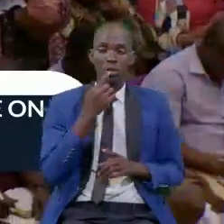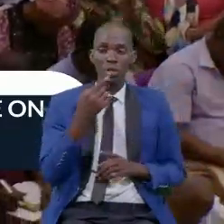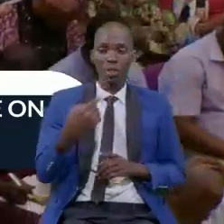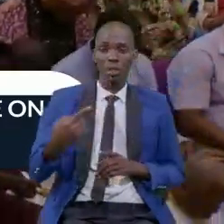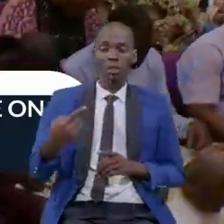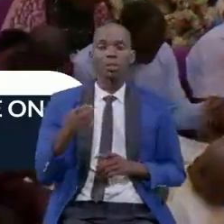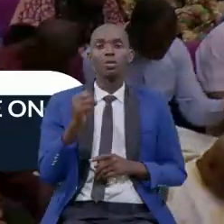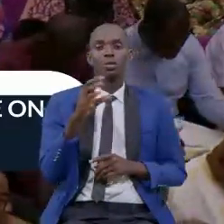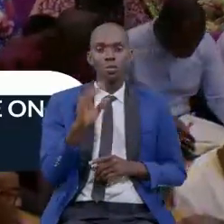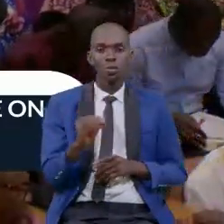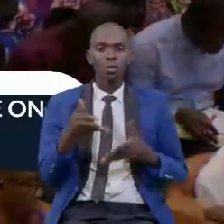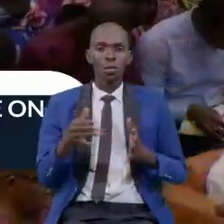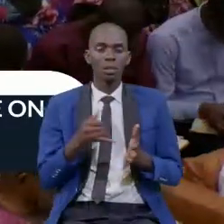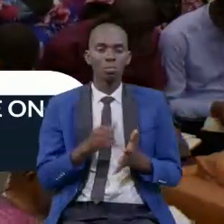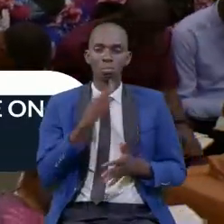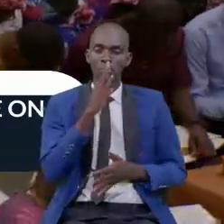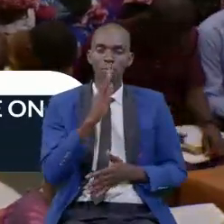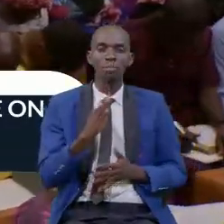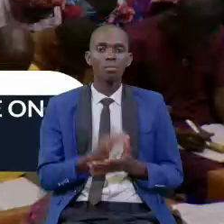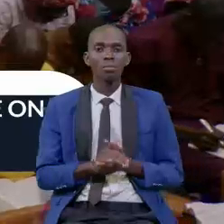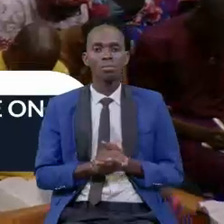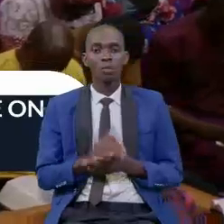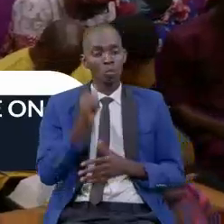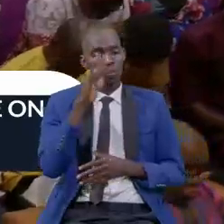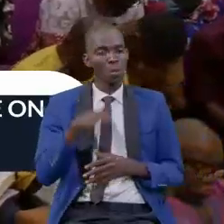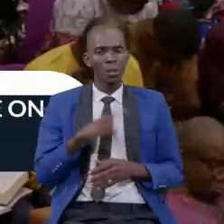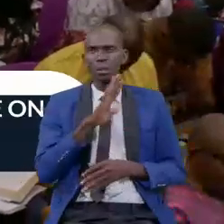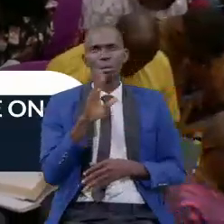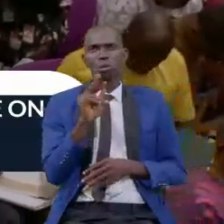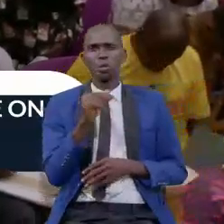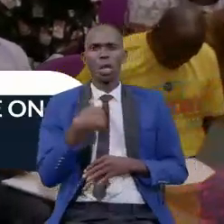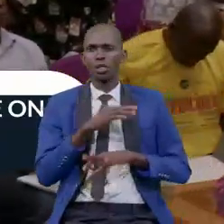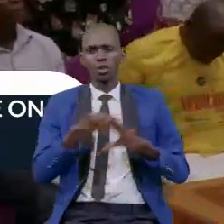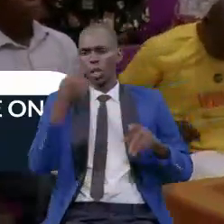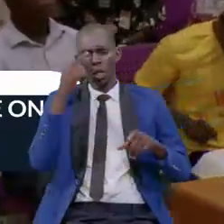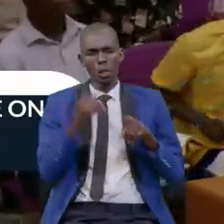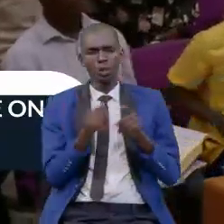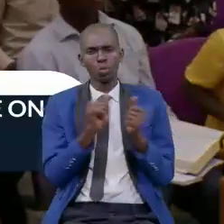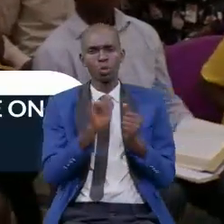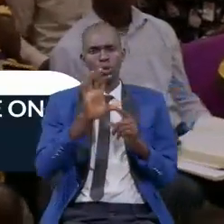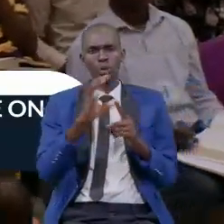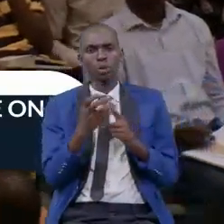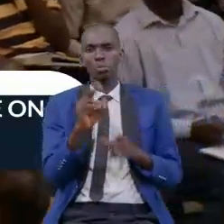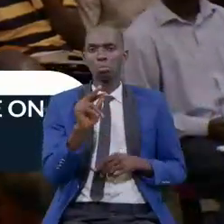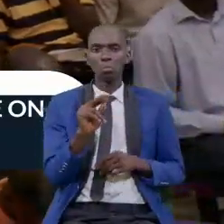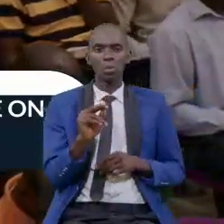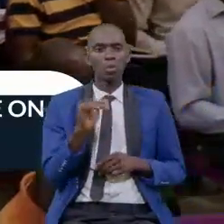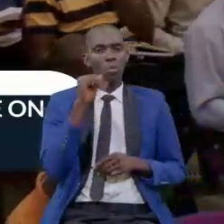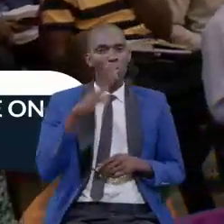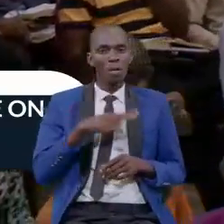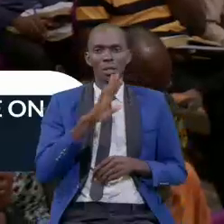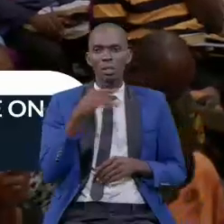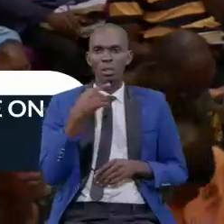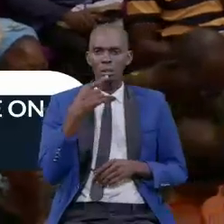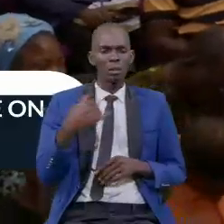be it. Look at that. She didn't say, no, I don't accept that condition. I don't accept those